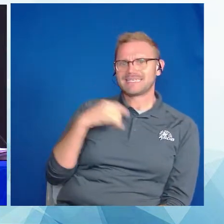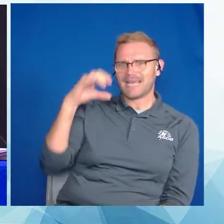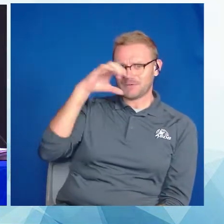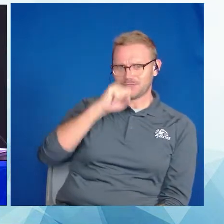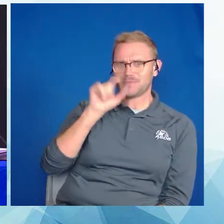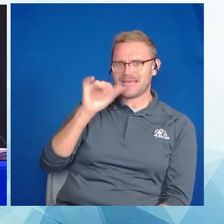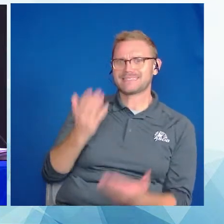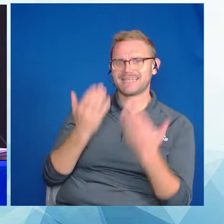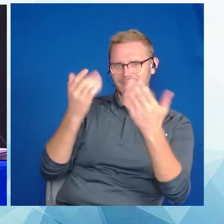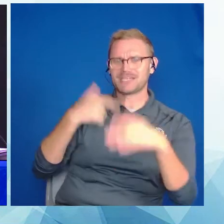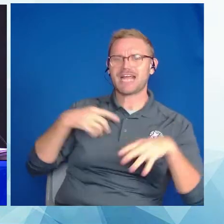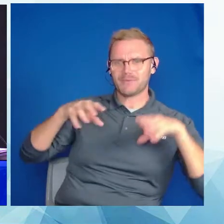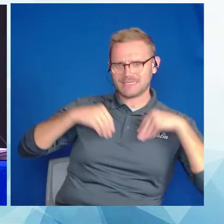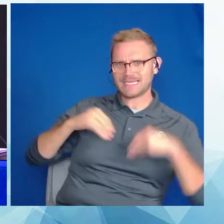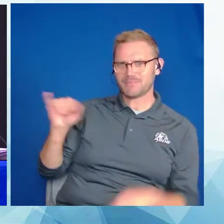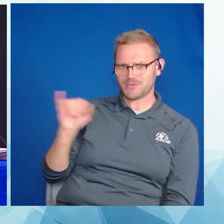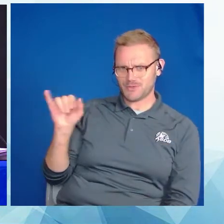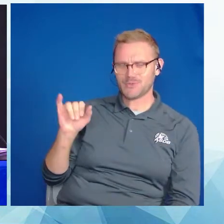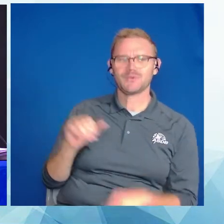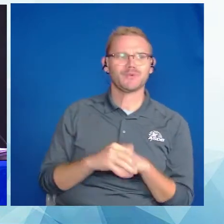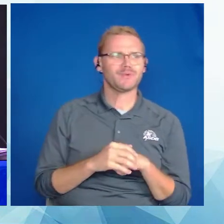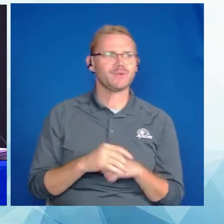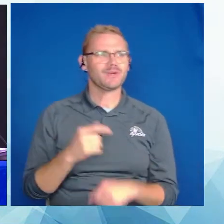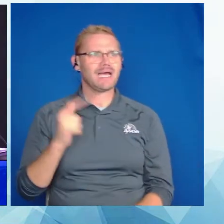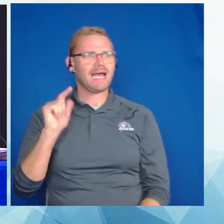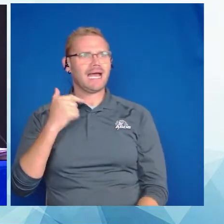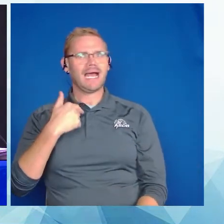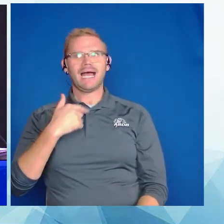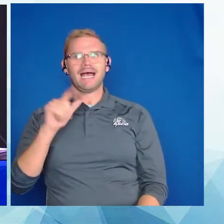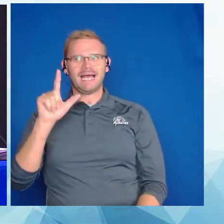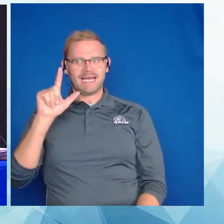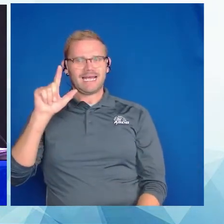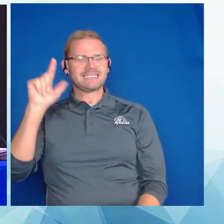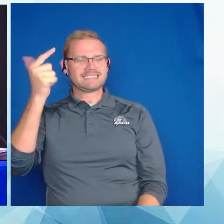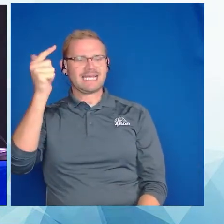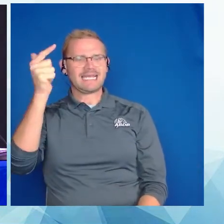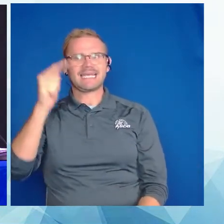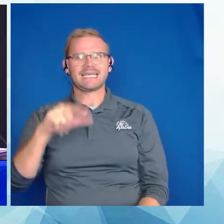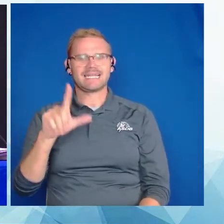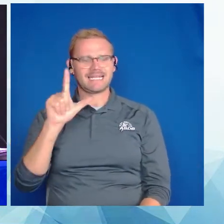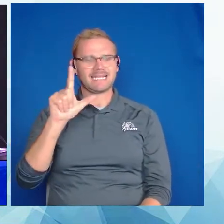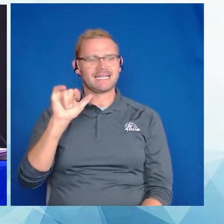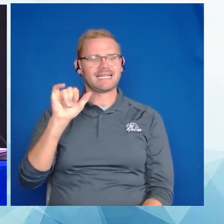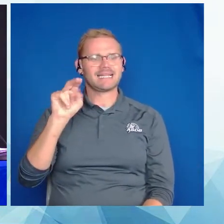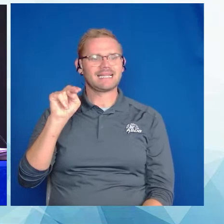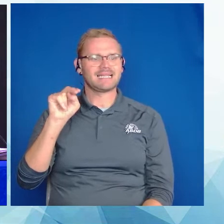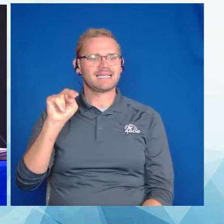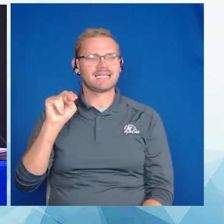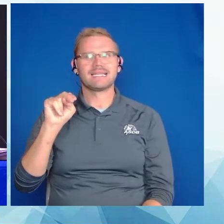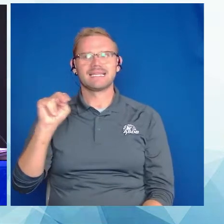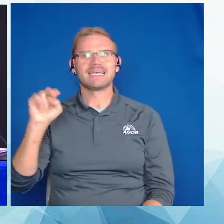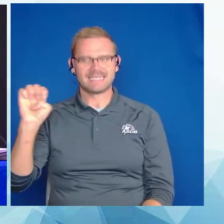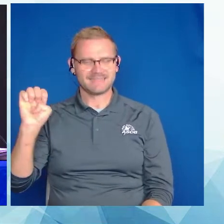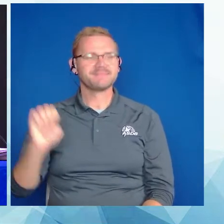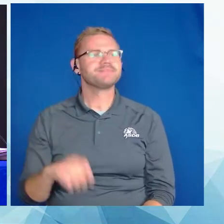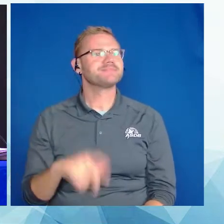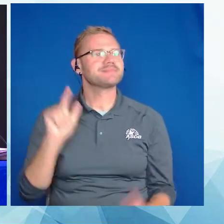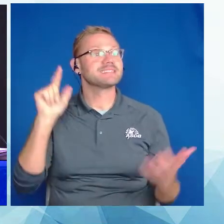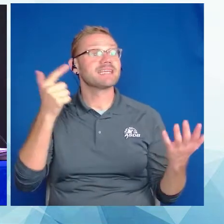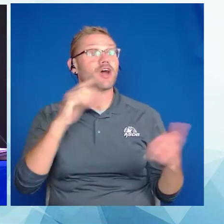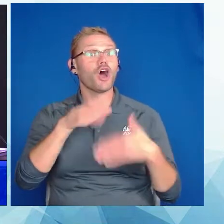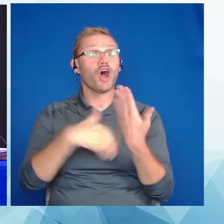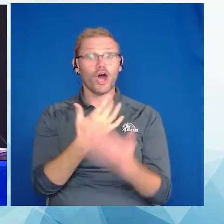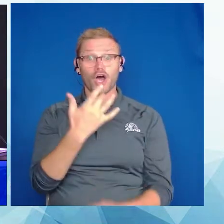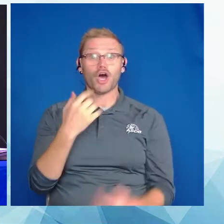accept. Okay, I wonderful. second the motion. All right, all those in